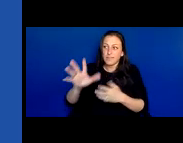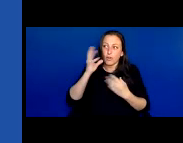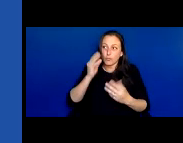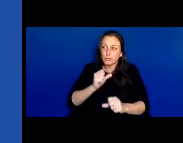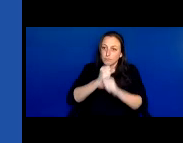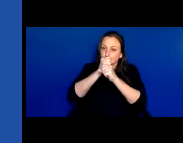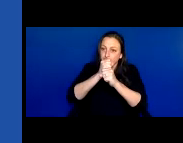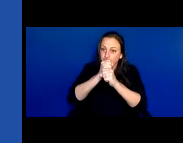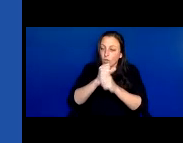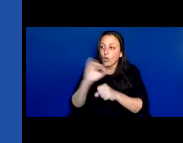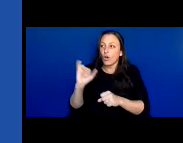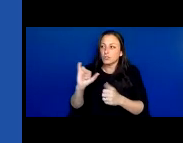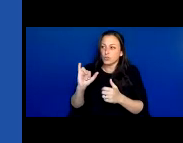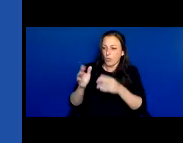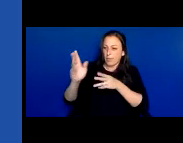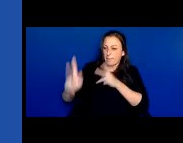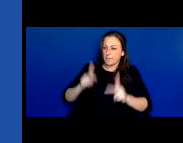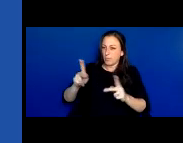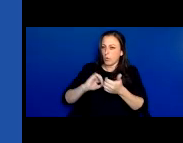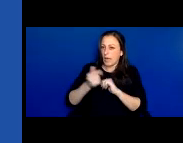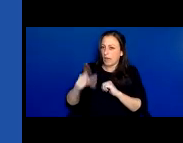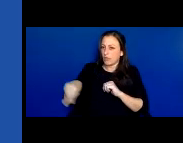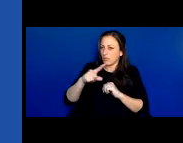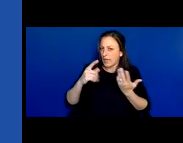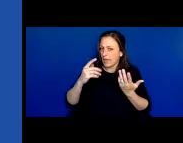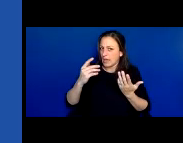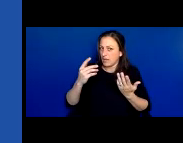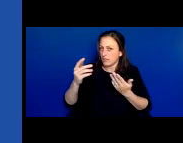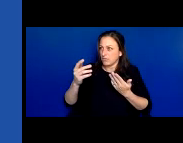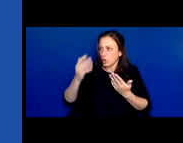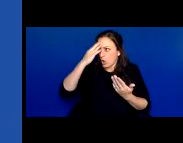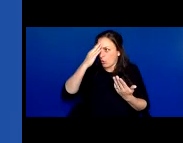they understand where you guys got this information from?